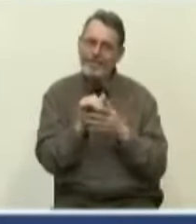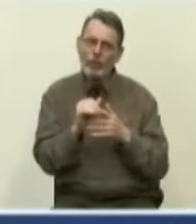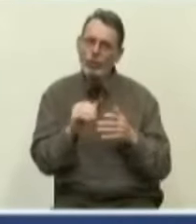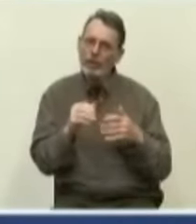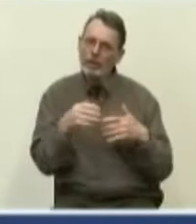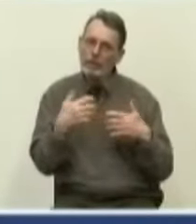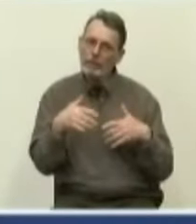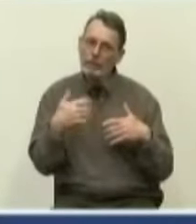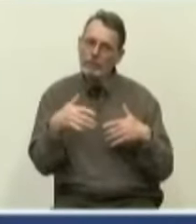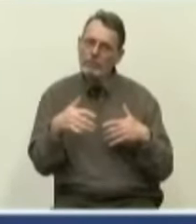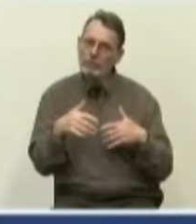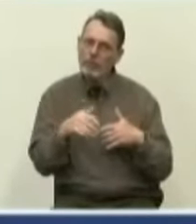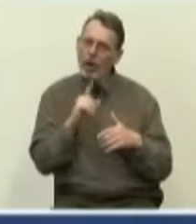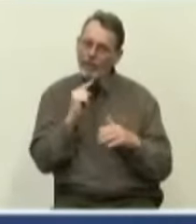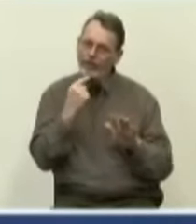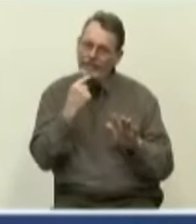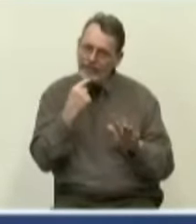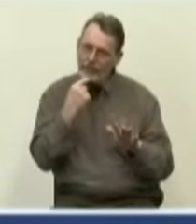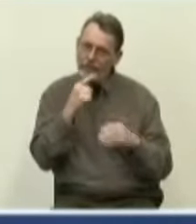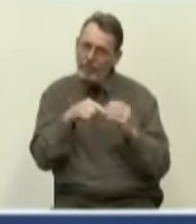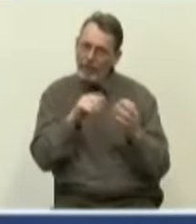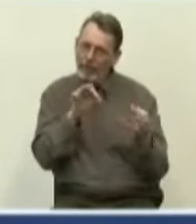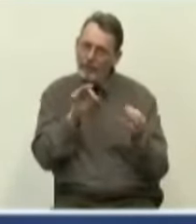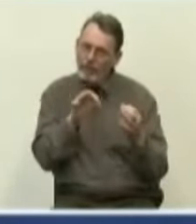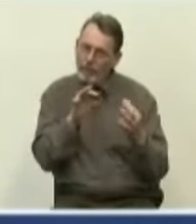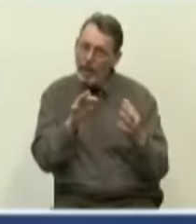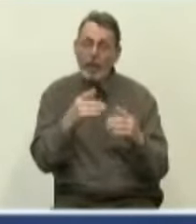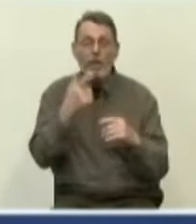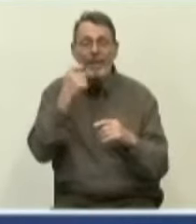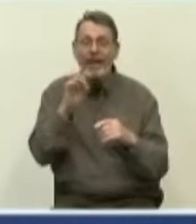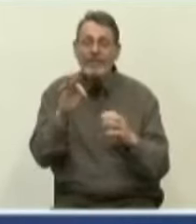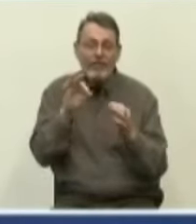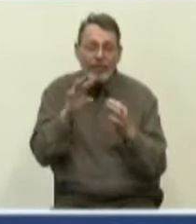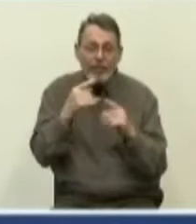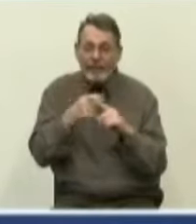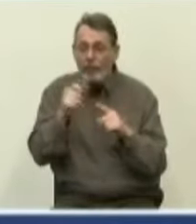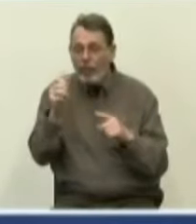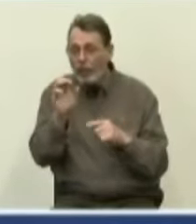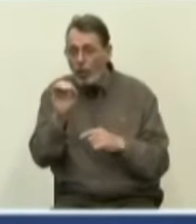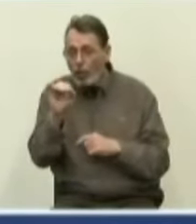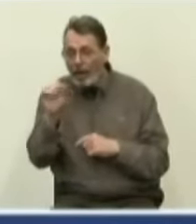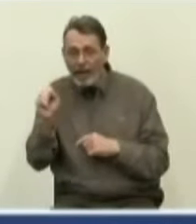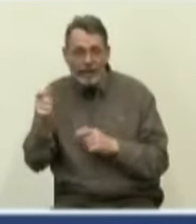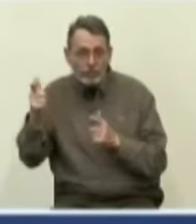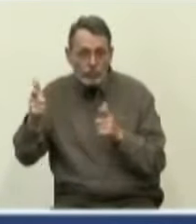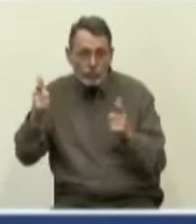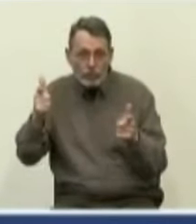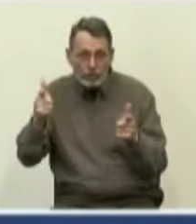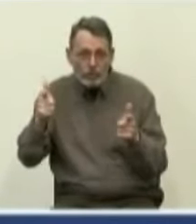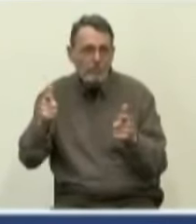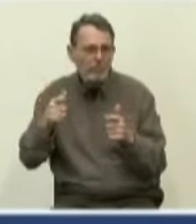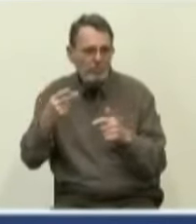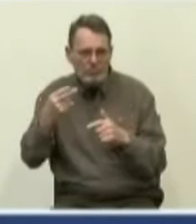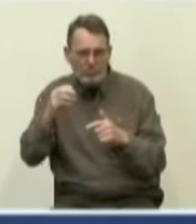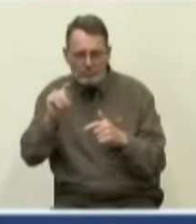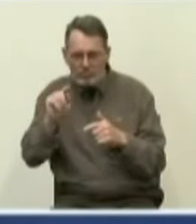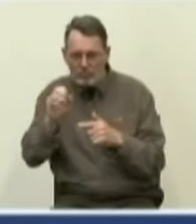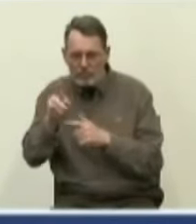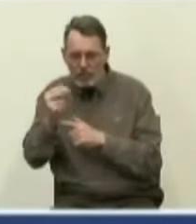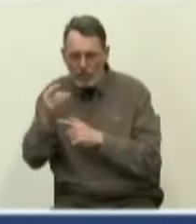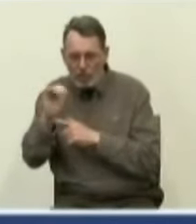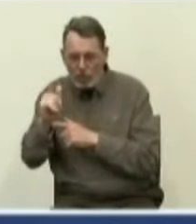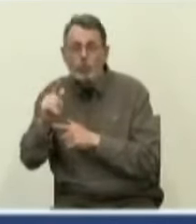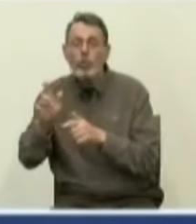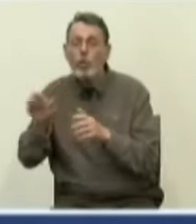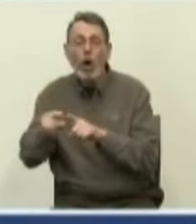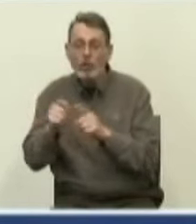seriously. Based on feedback from prior officer-involved shooting town halls, we will also take